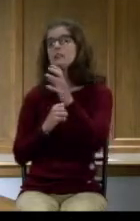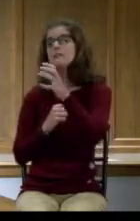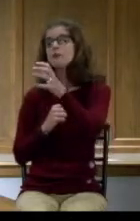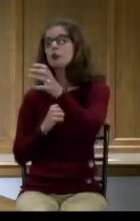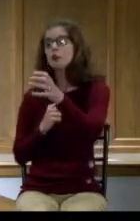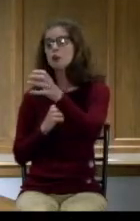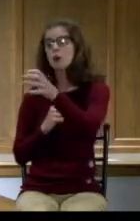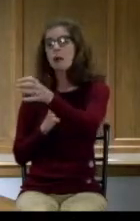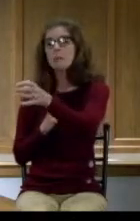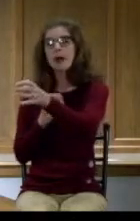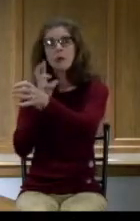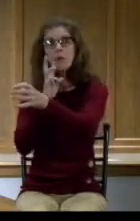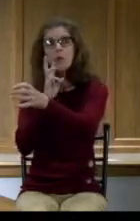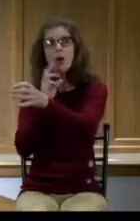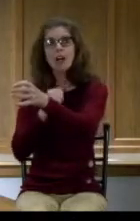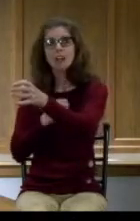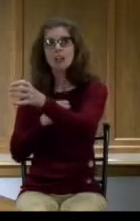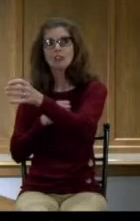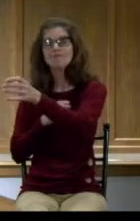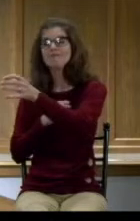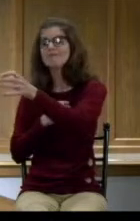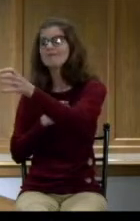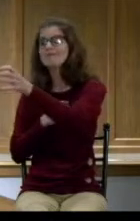glass of water.